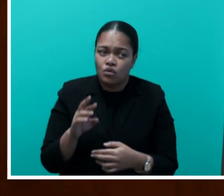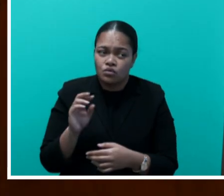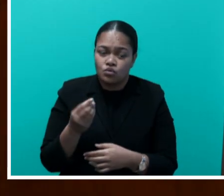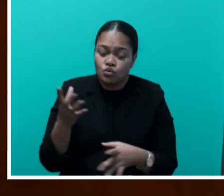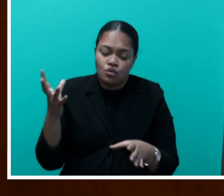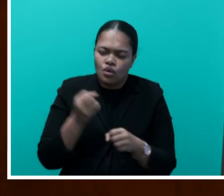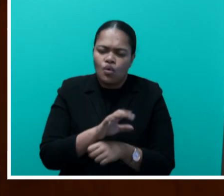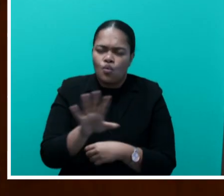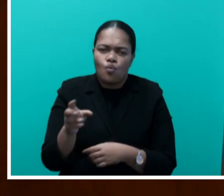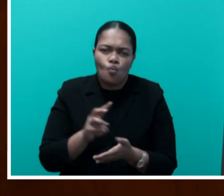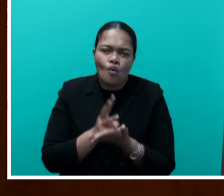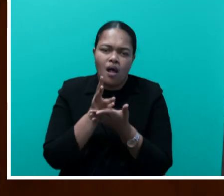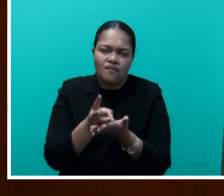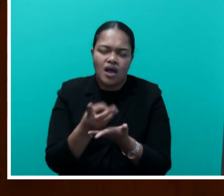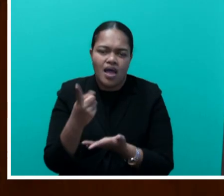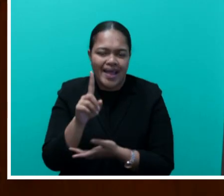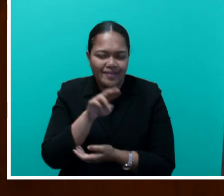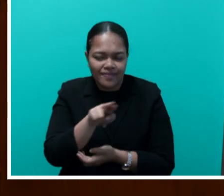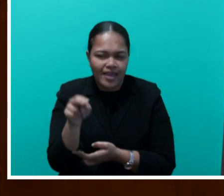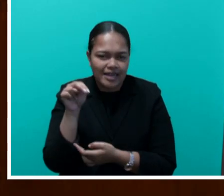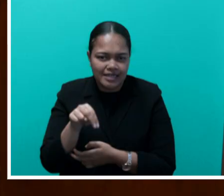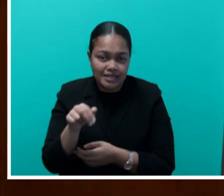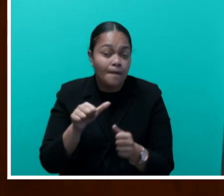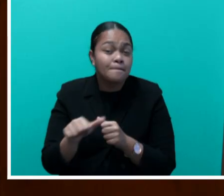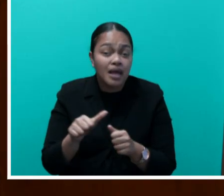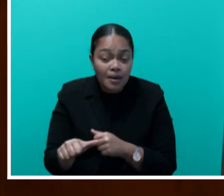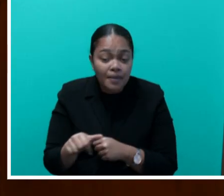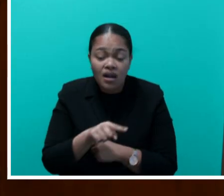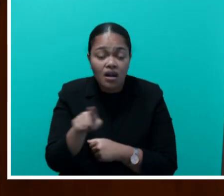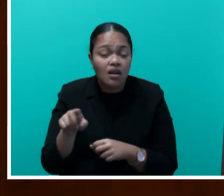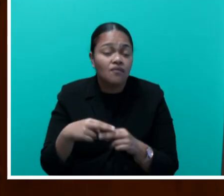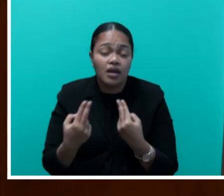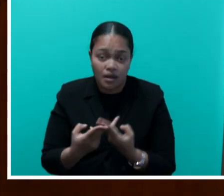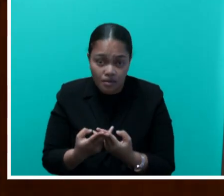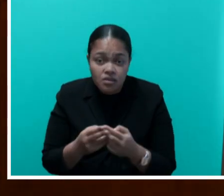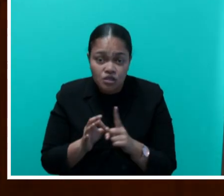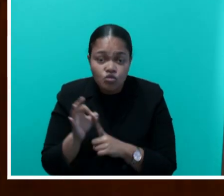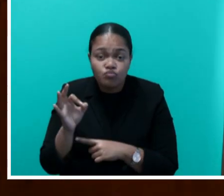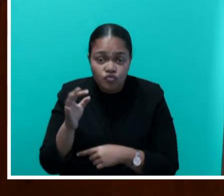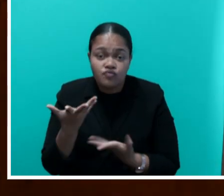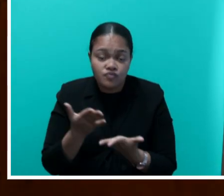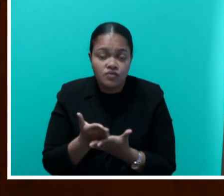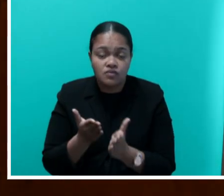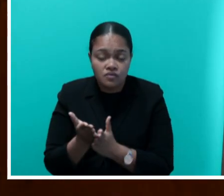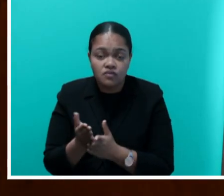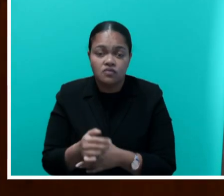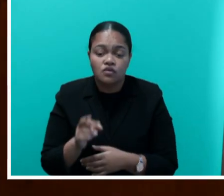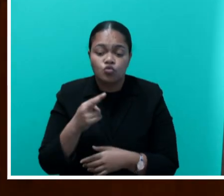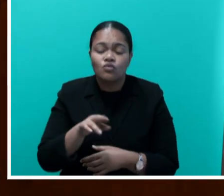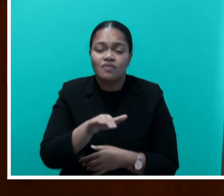welfare and their needs, to the betterment of their families, to improving services to